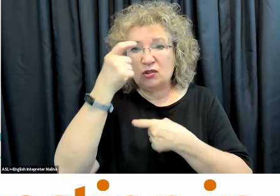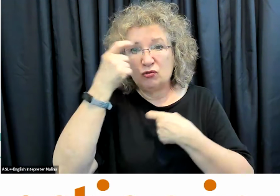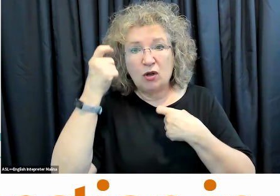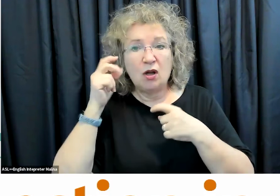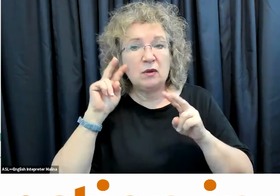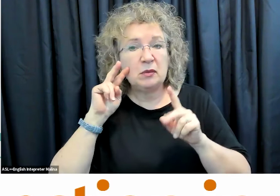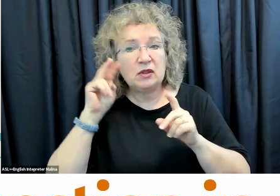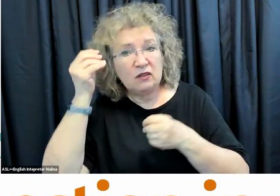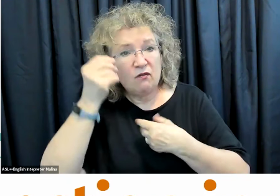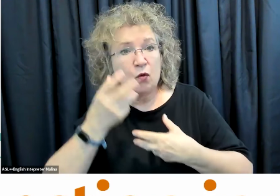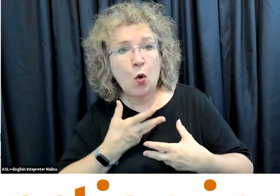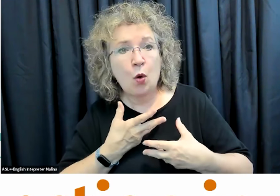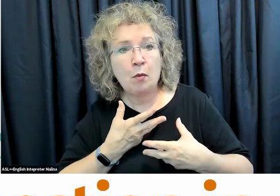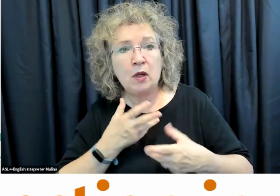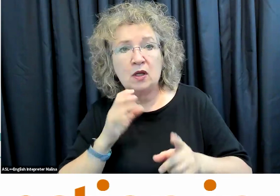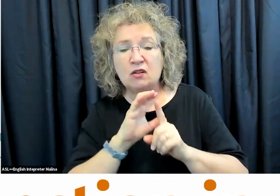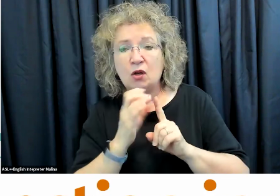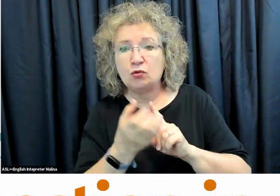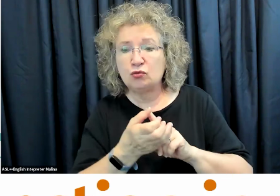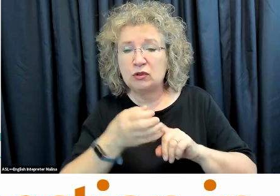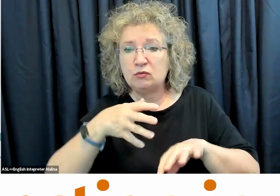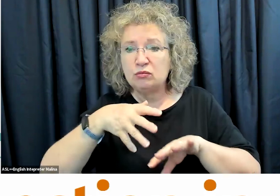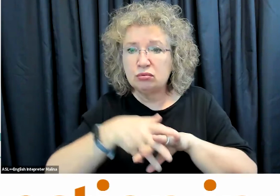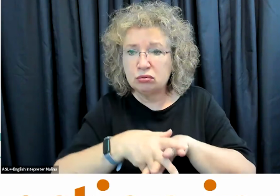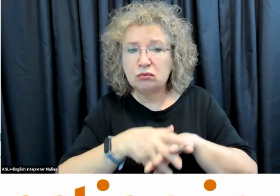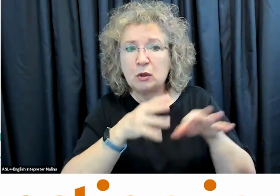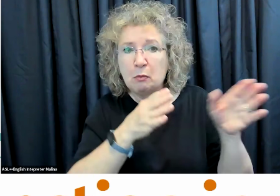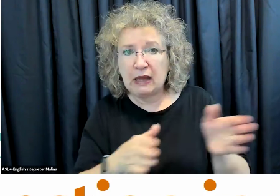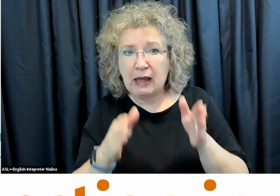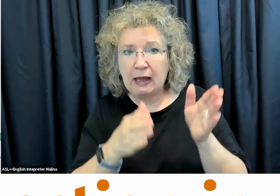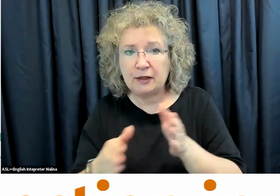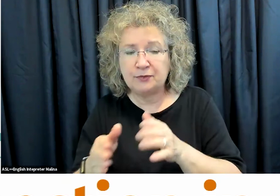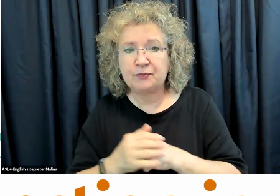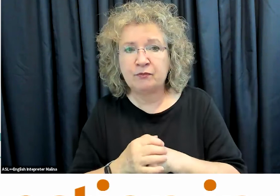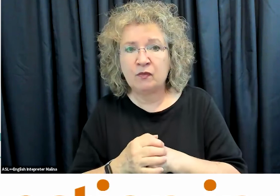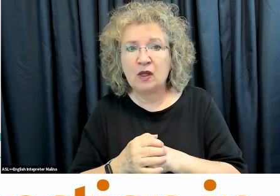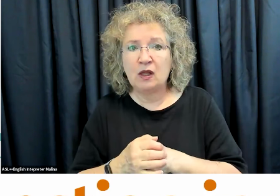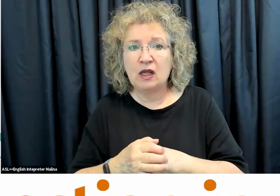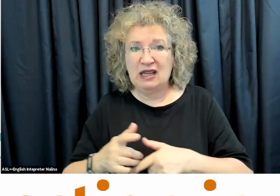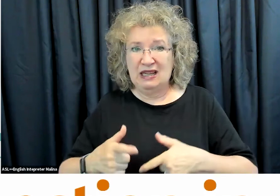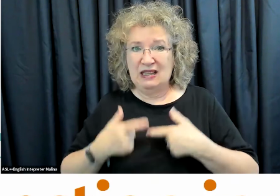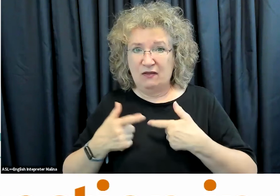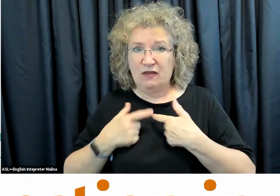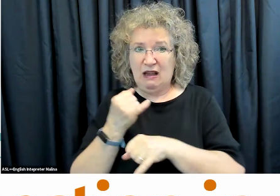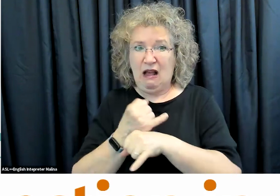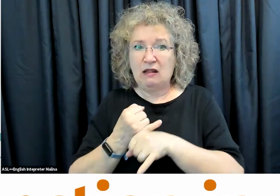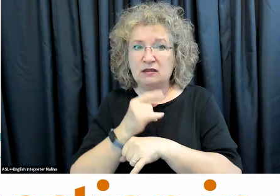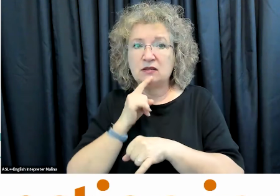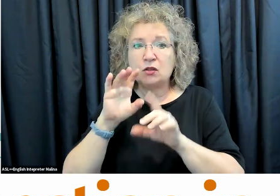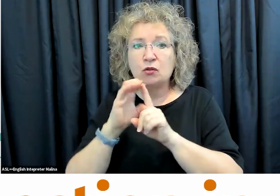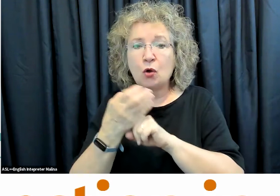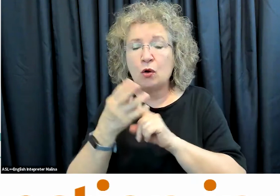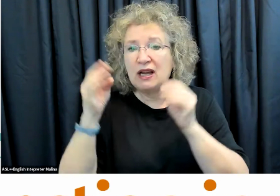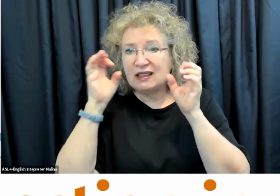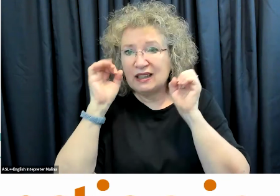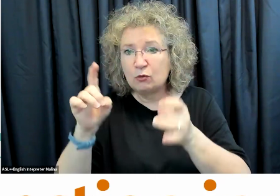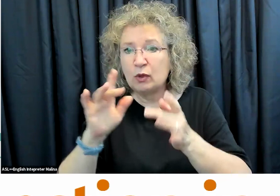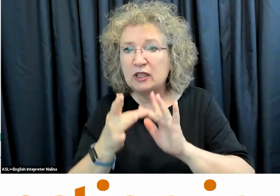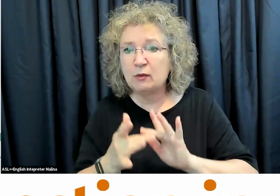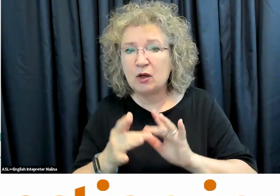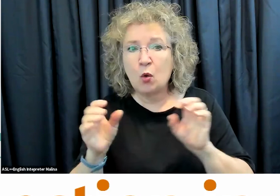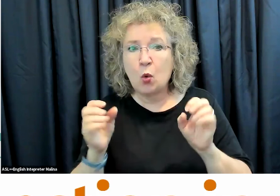and education network organization supporting strong Micronesian communities everywhere by celebrating